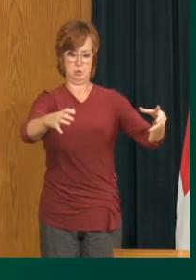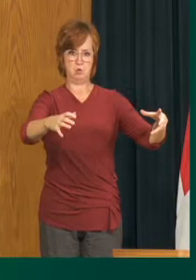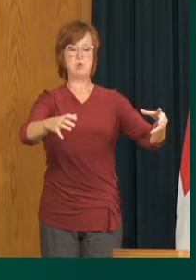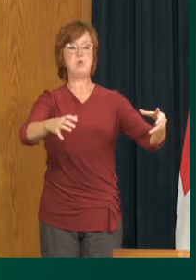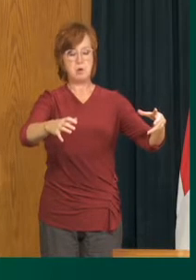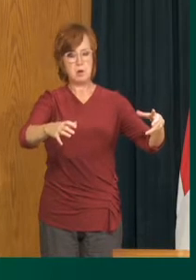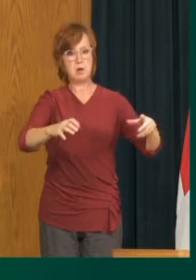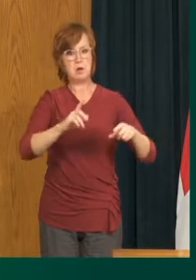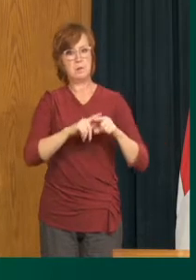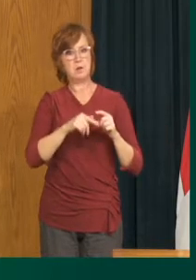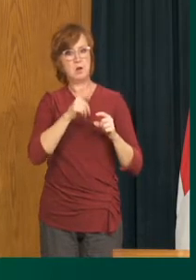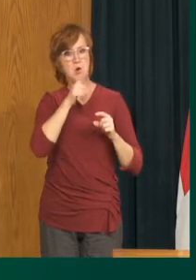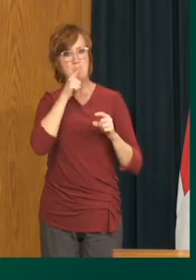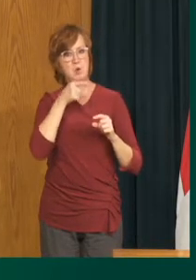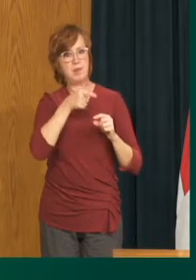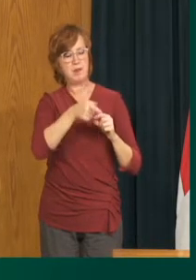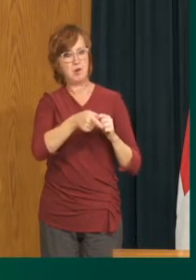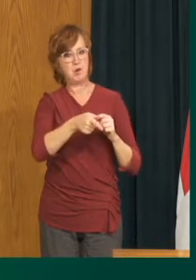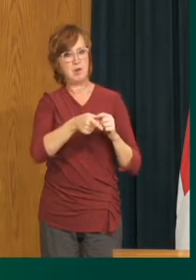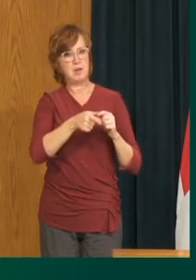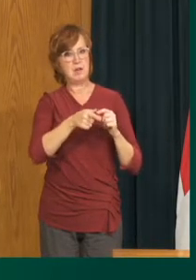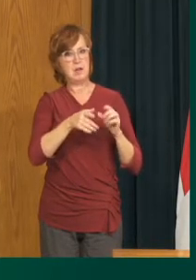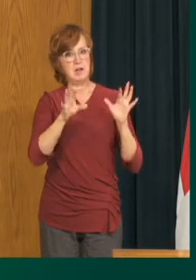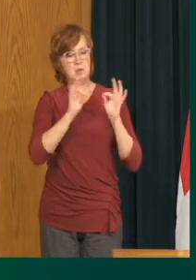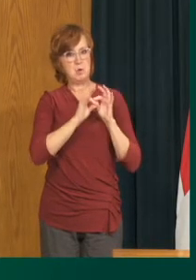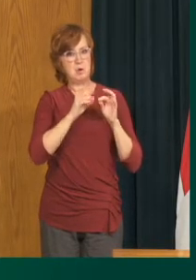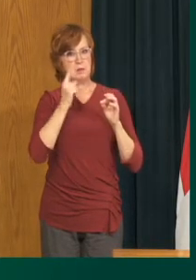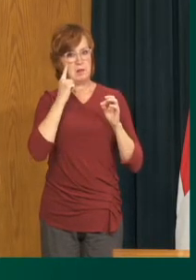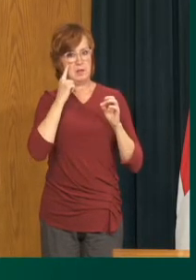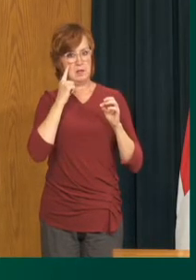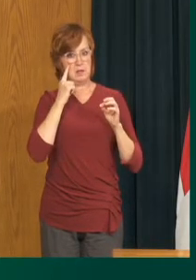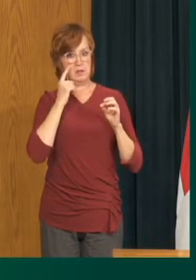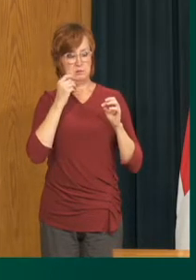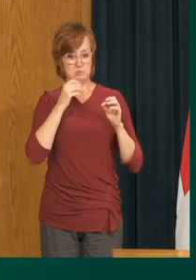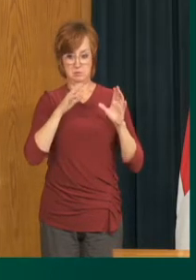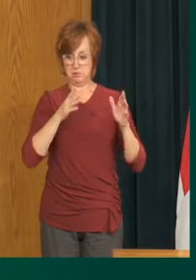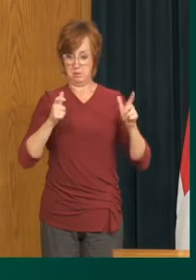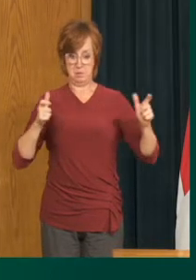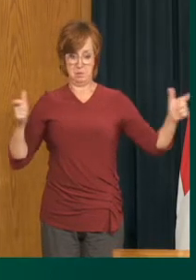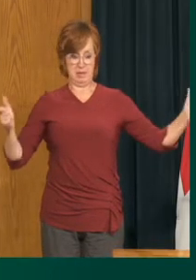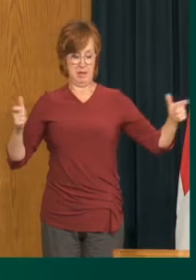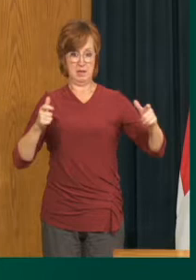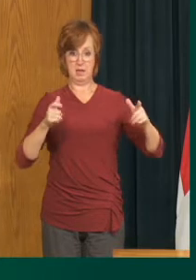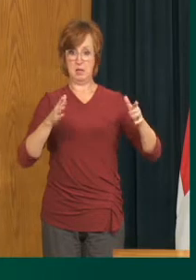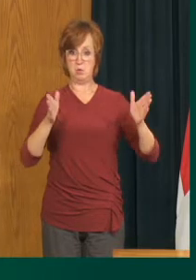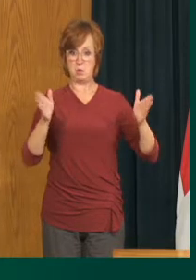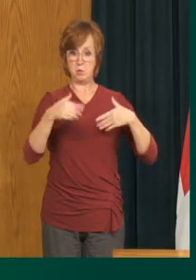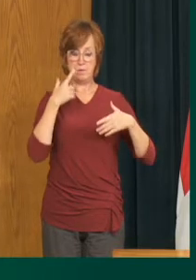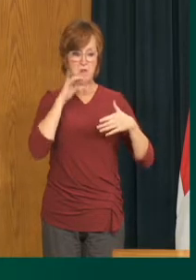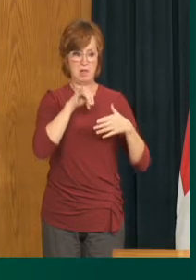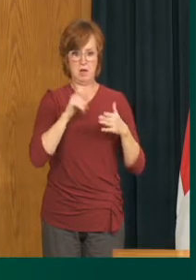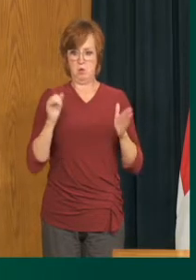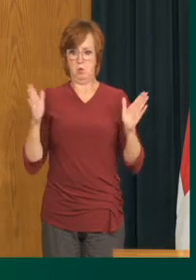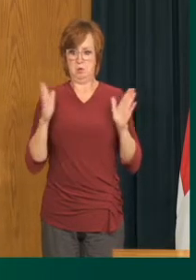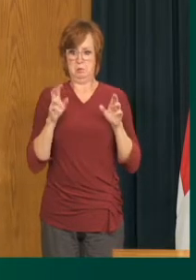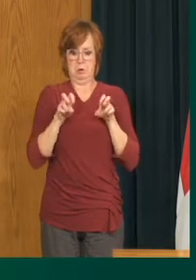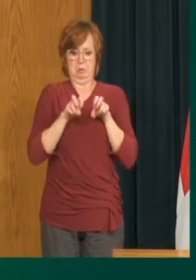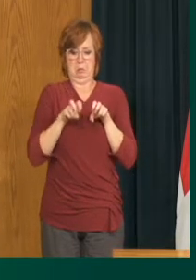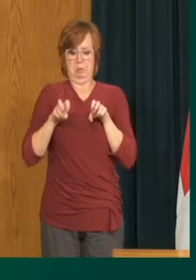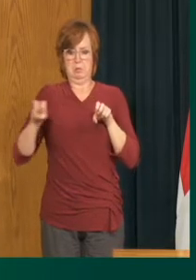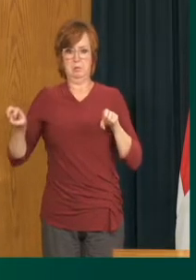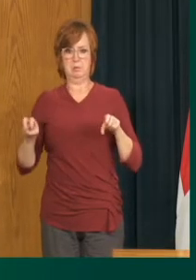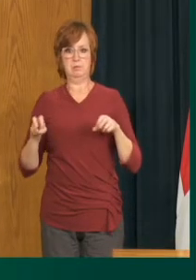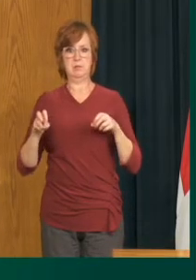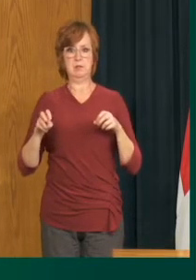have a larger gathering, I think it's really important to think through do you have enough space so that people who aren't part of your extended household can sit 2 meters